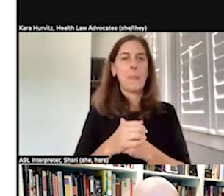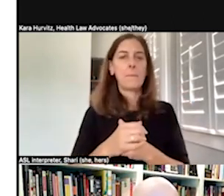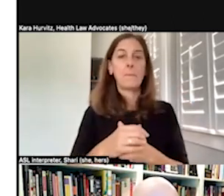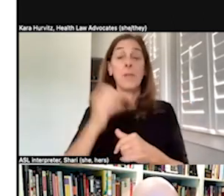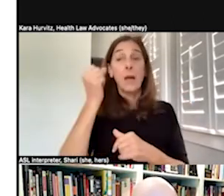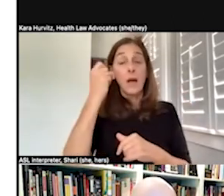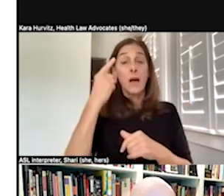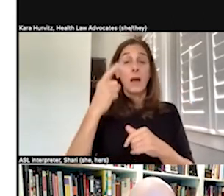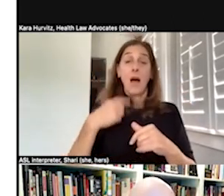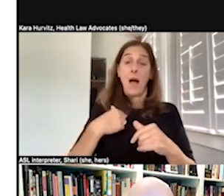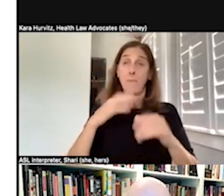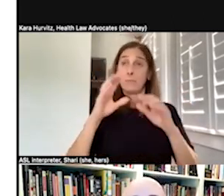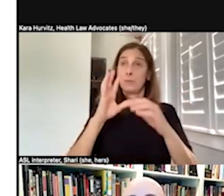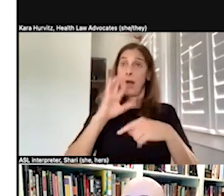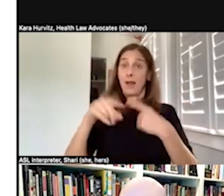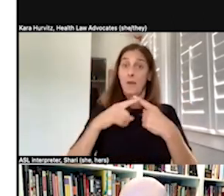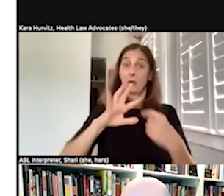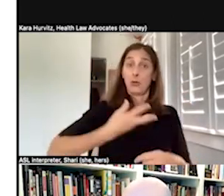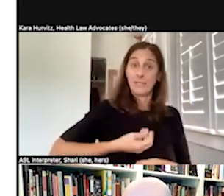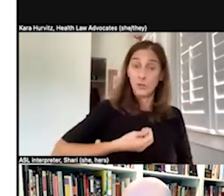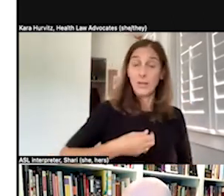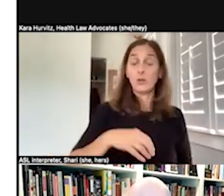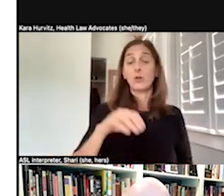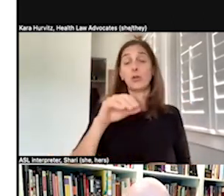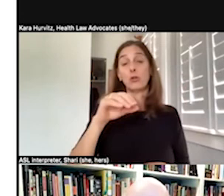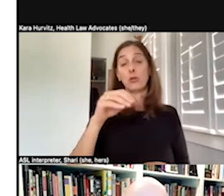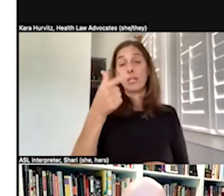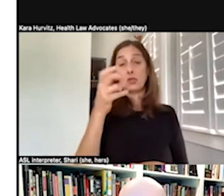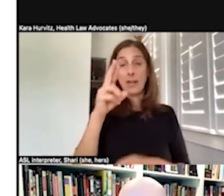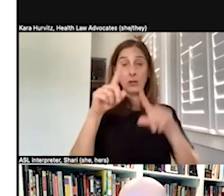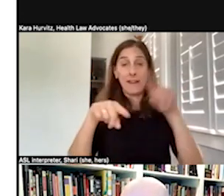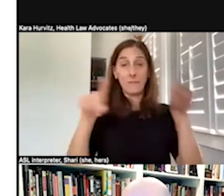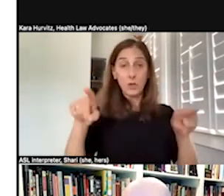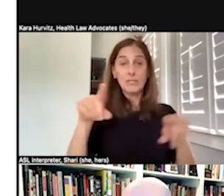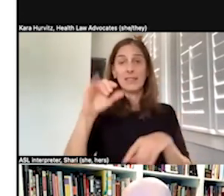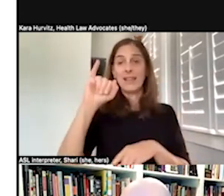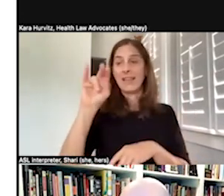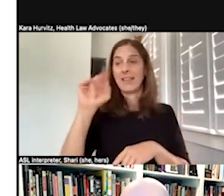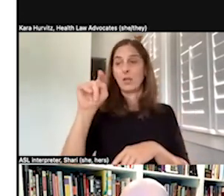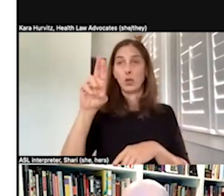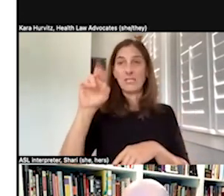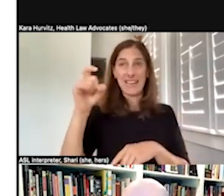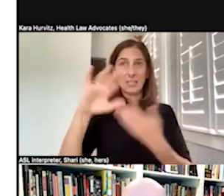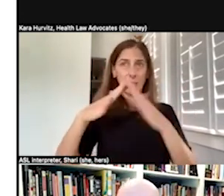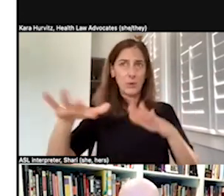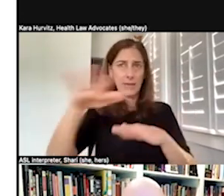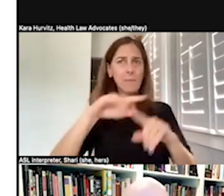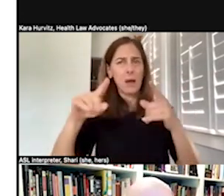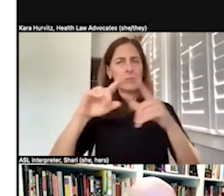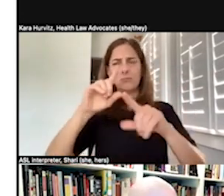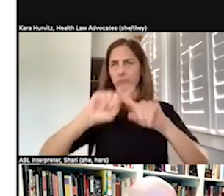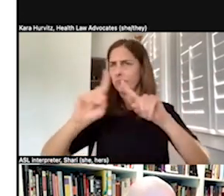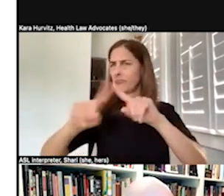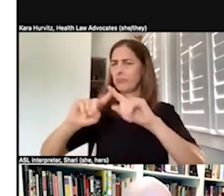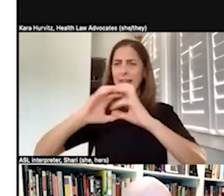intersex communities as well. A few things I want to start off with. First of all, the concept of